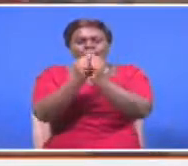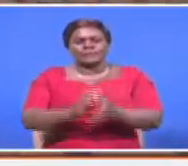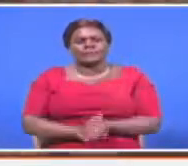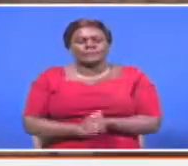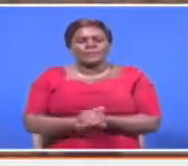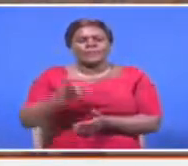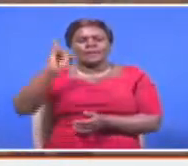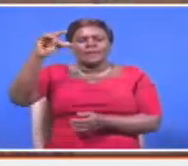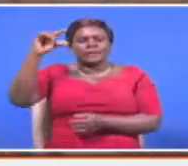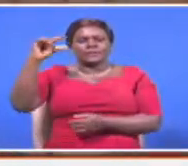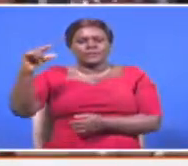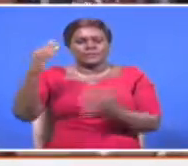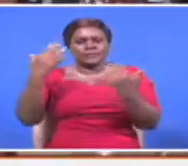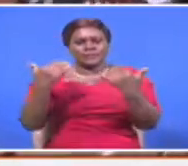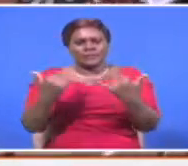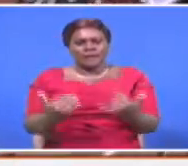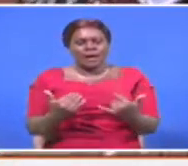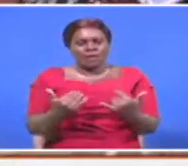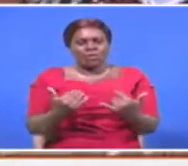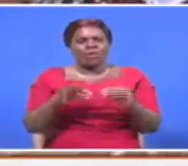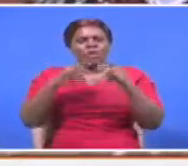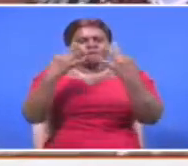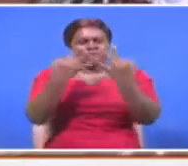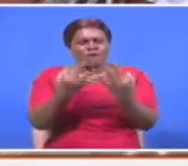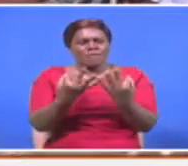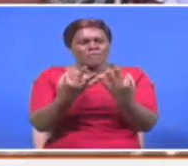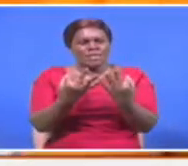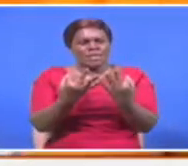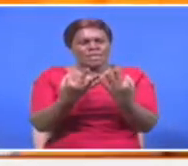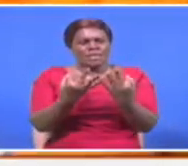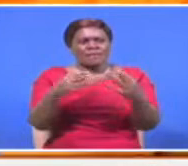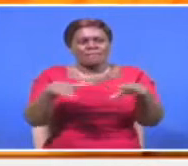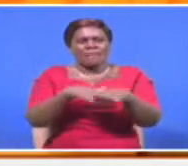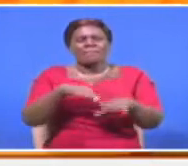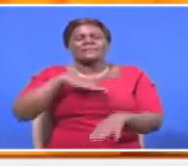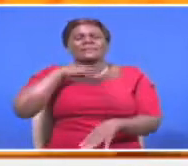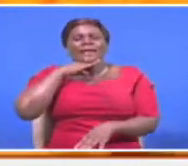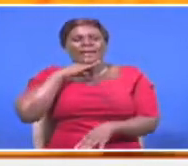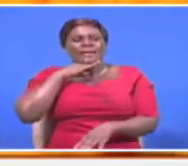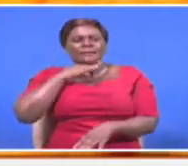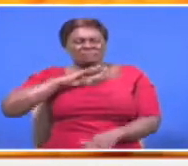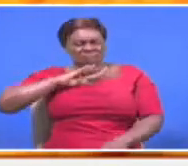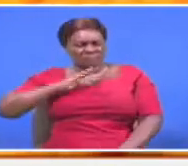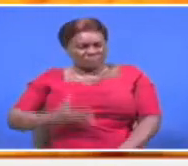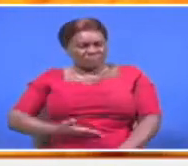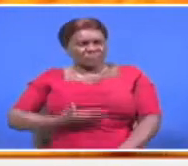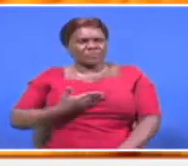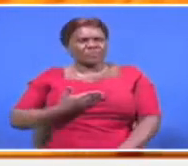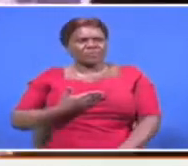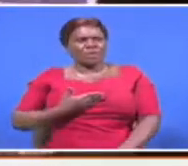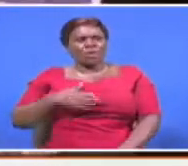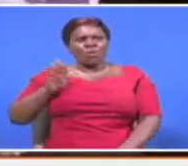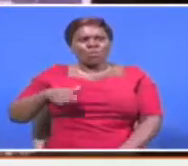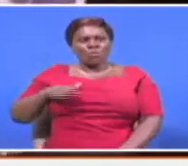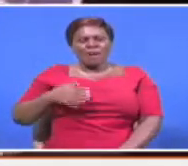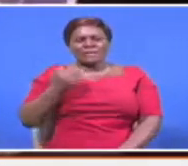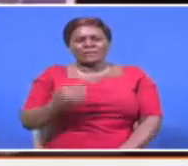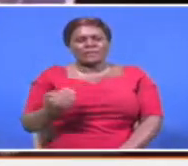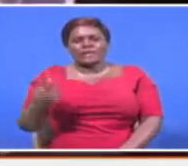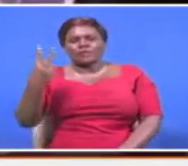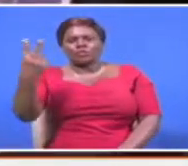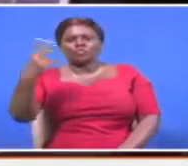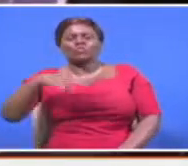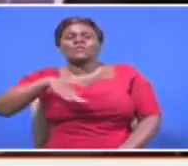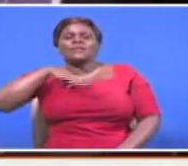The IG statement has angered families who lost dear ones during the protests. Evelyn Achungo, a mother who lost her